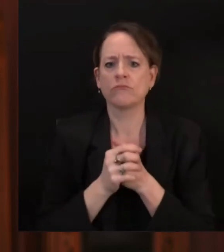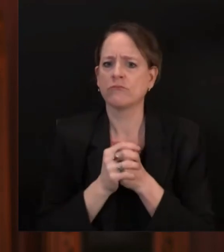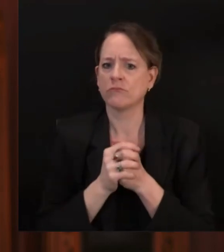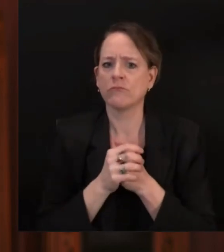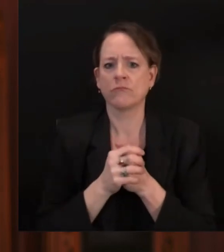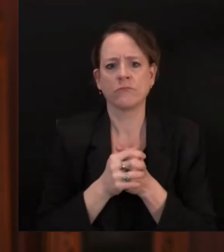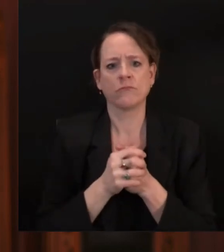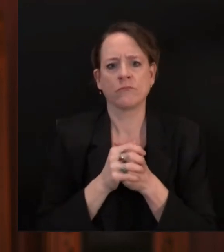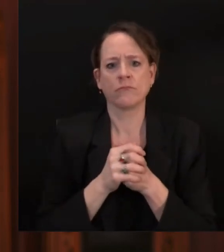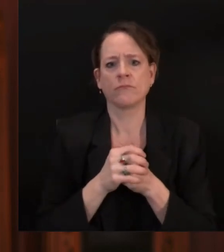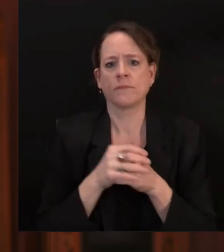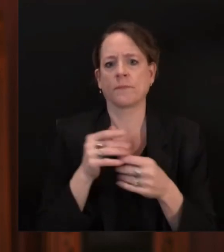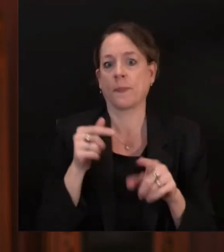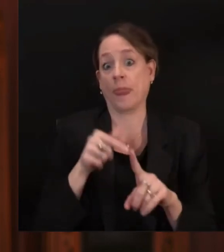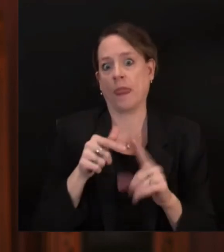so